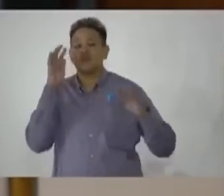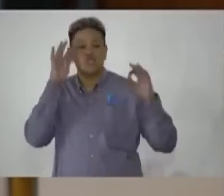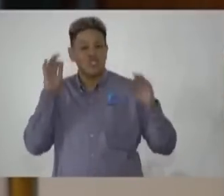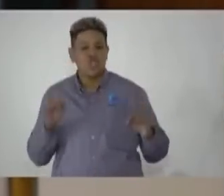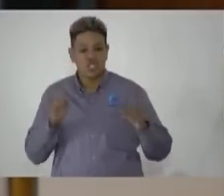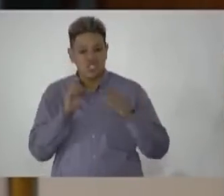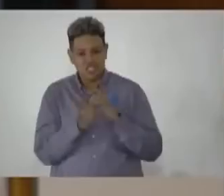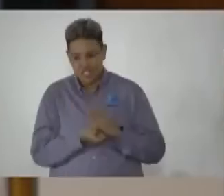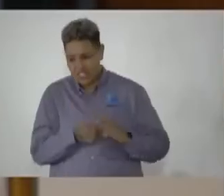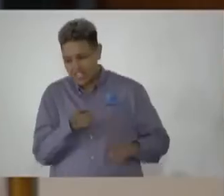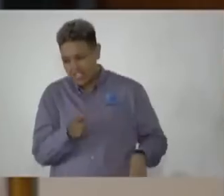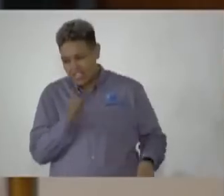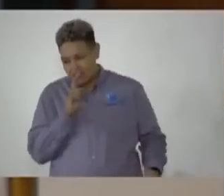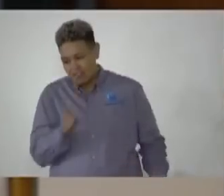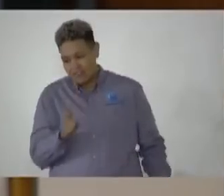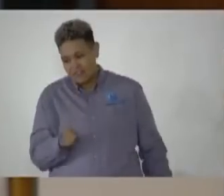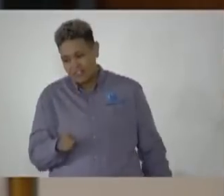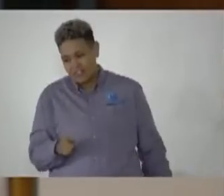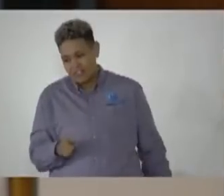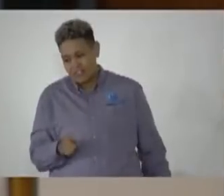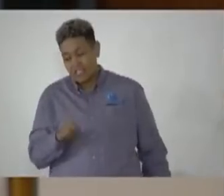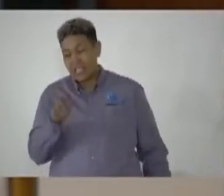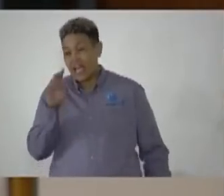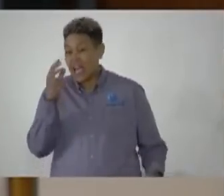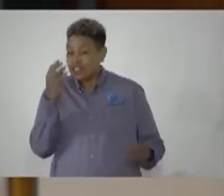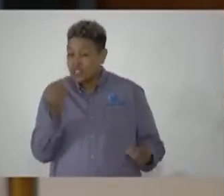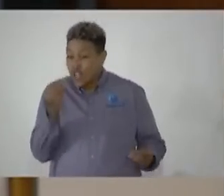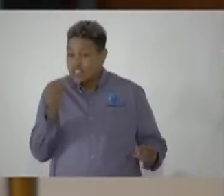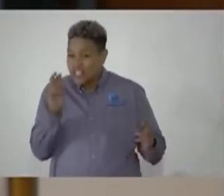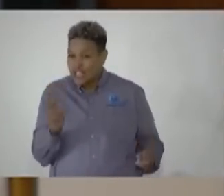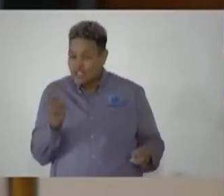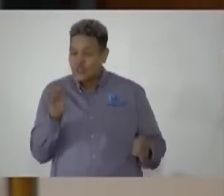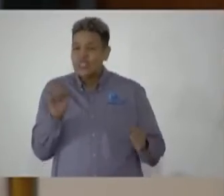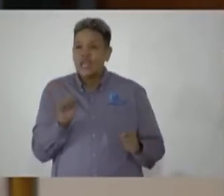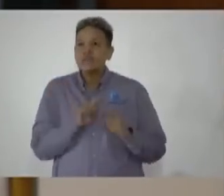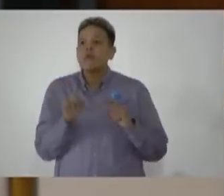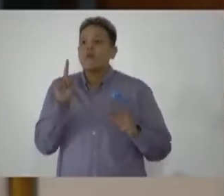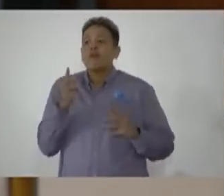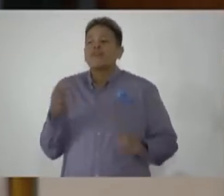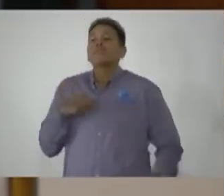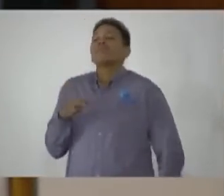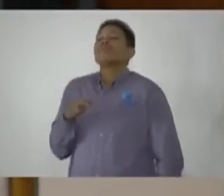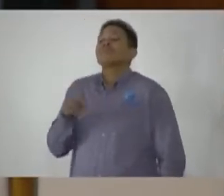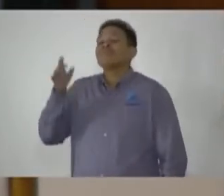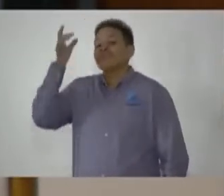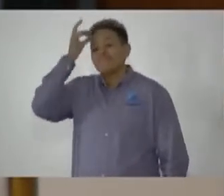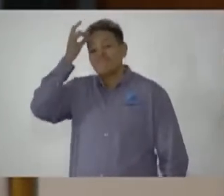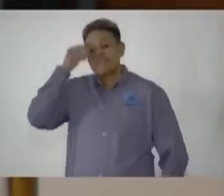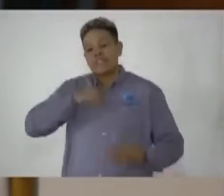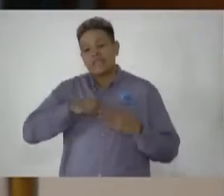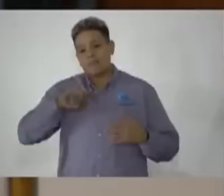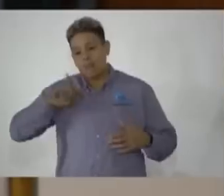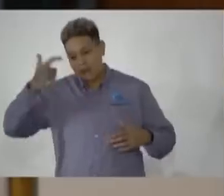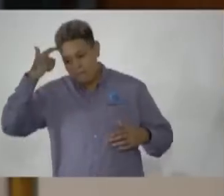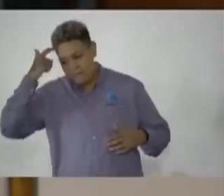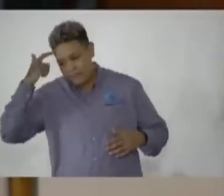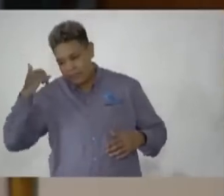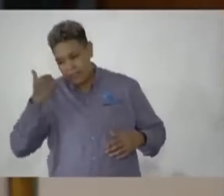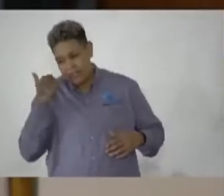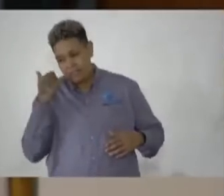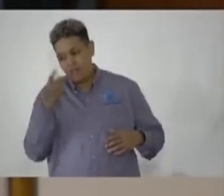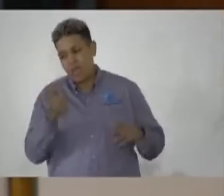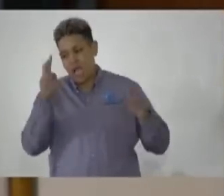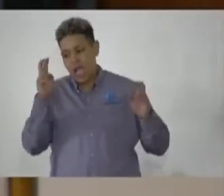determination. So it was a very subtle issue, but it's one of the things that came to my mind, that if there